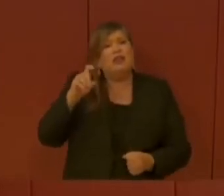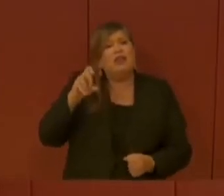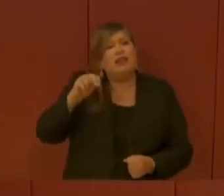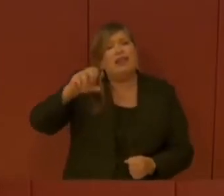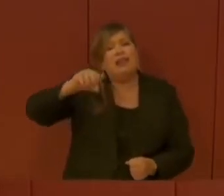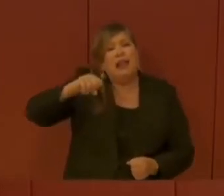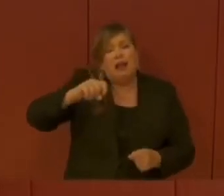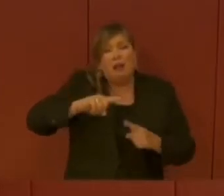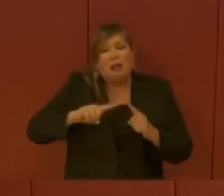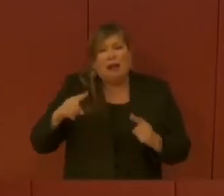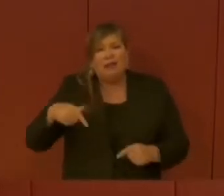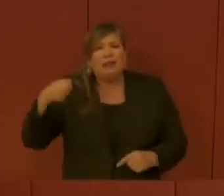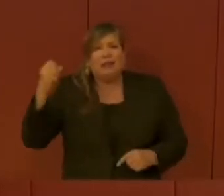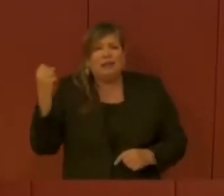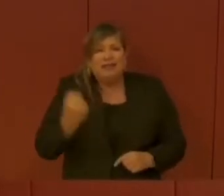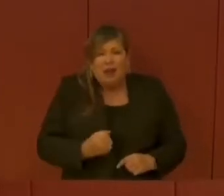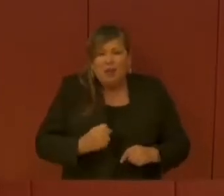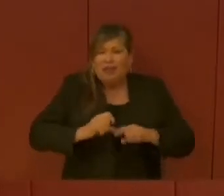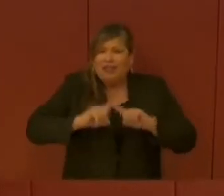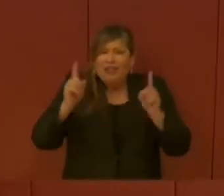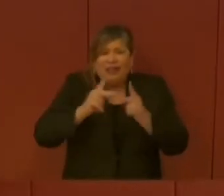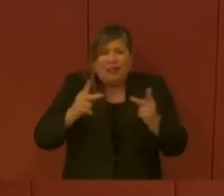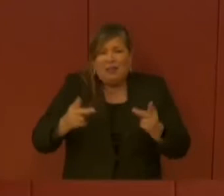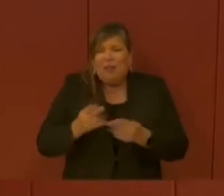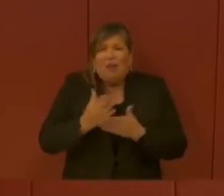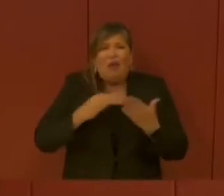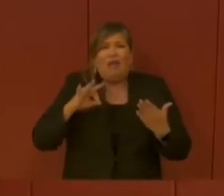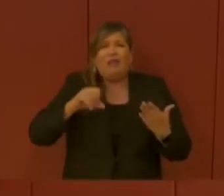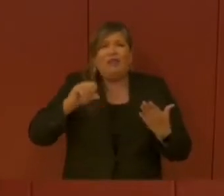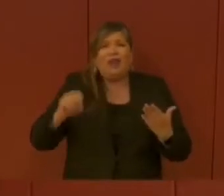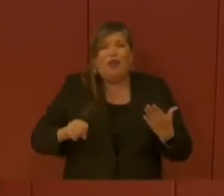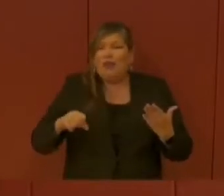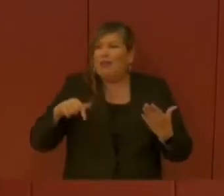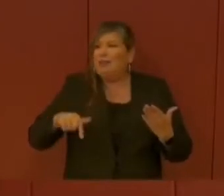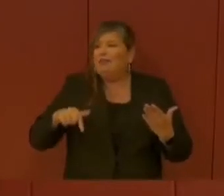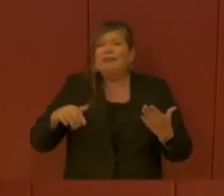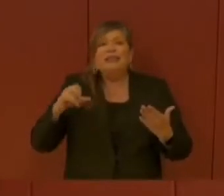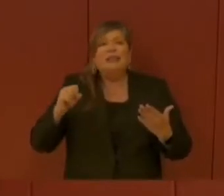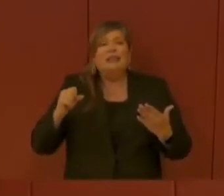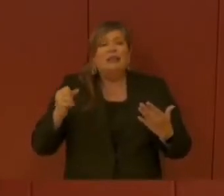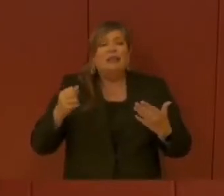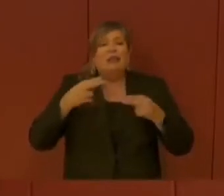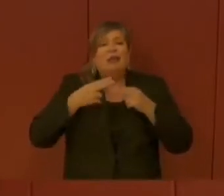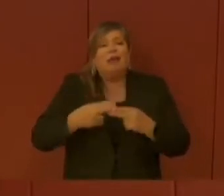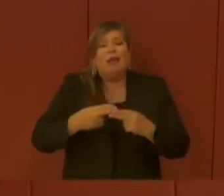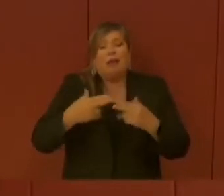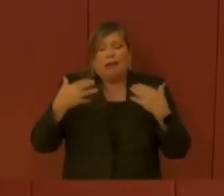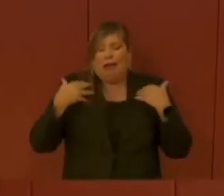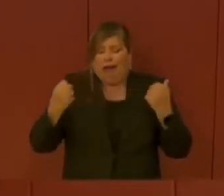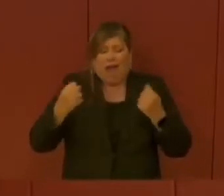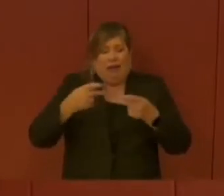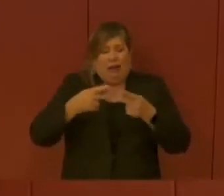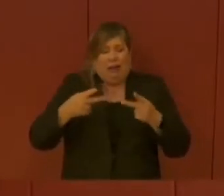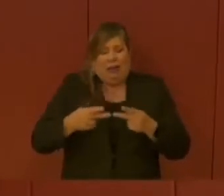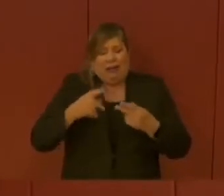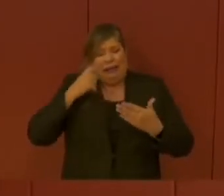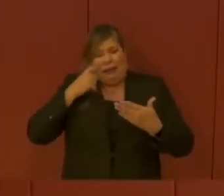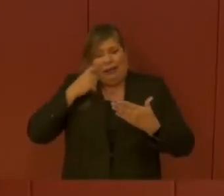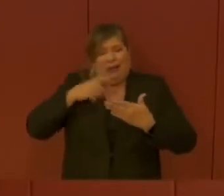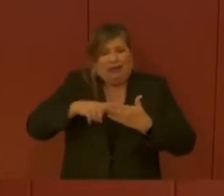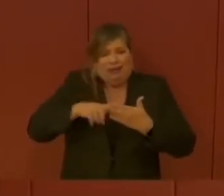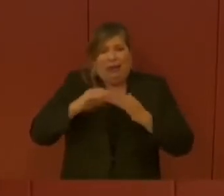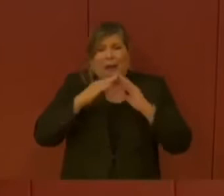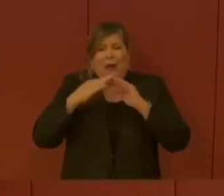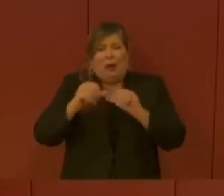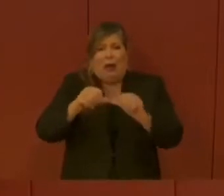in this respect. It's part of what we refer to as a healthy place indexed identified community